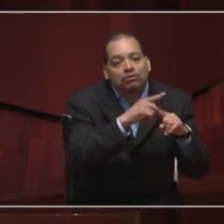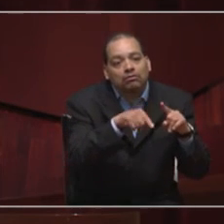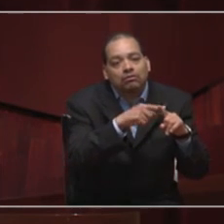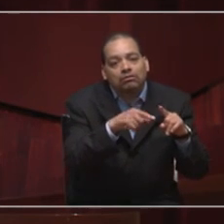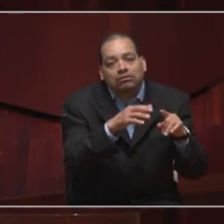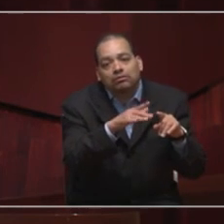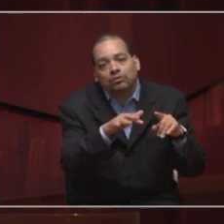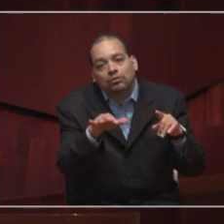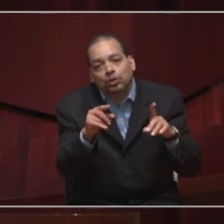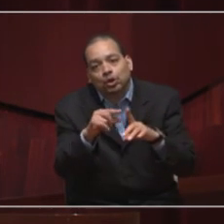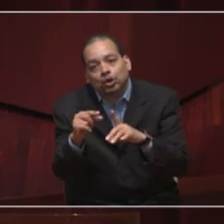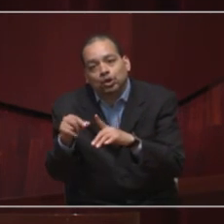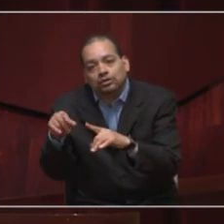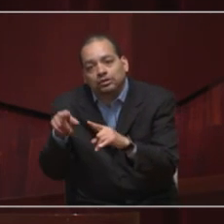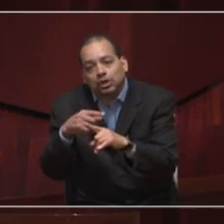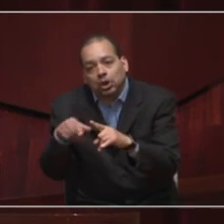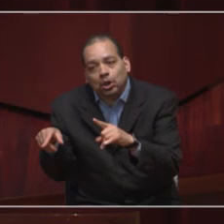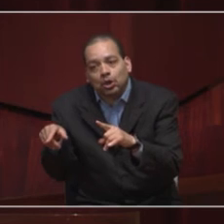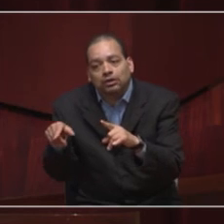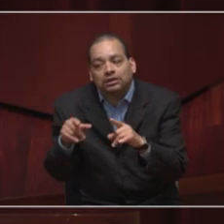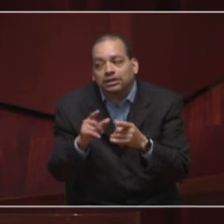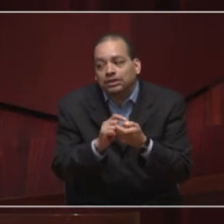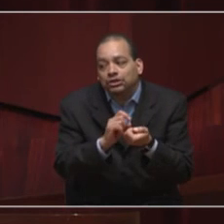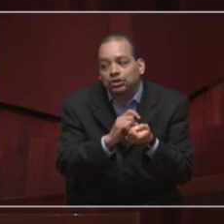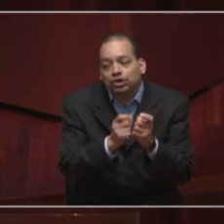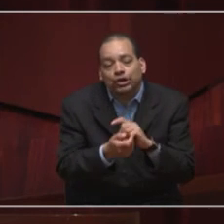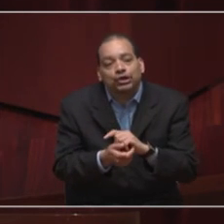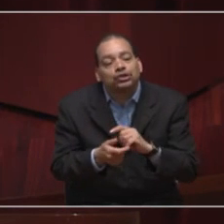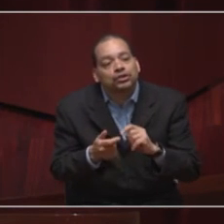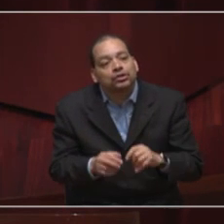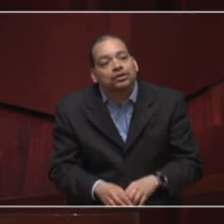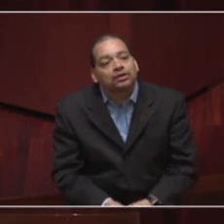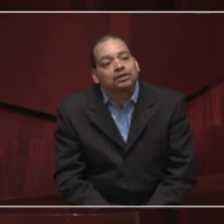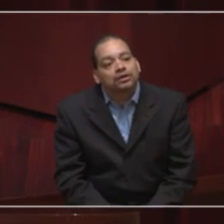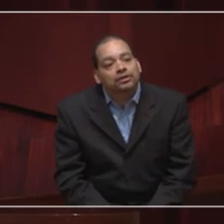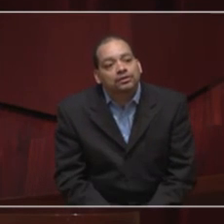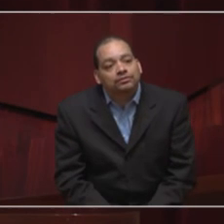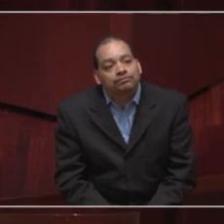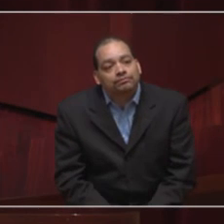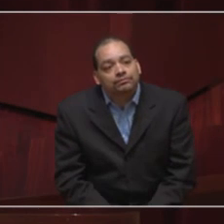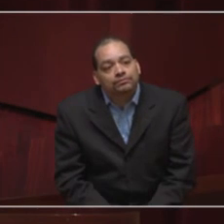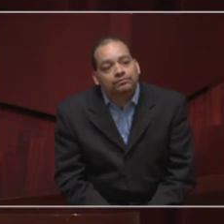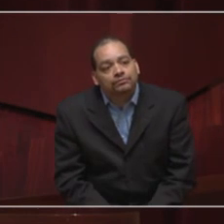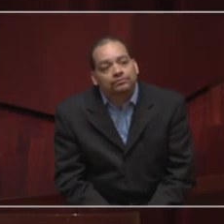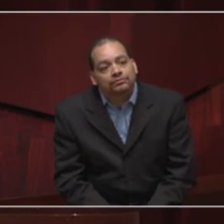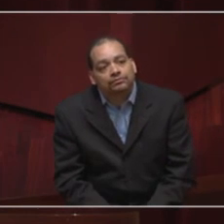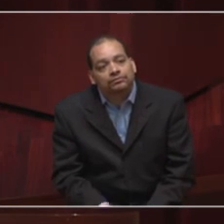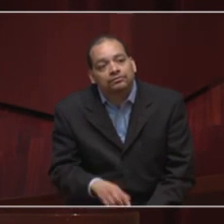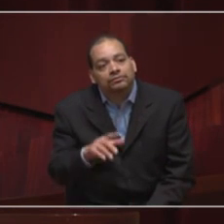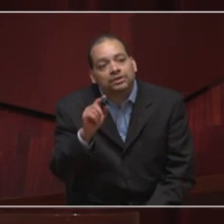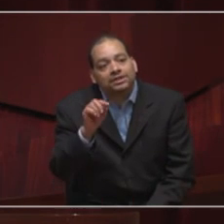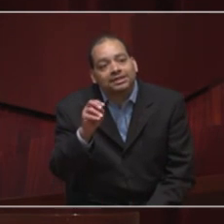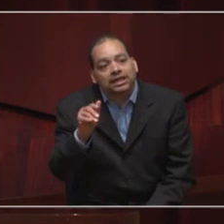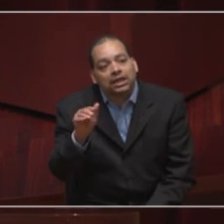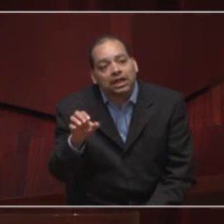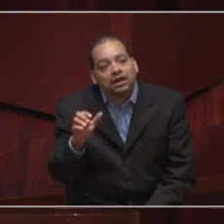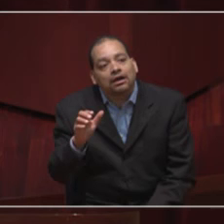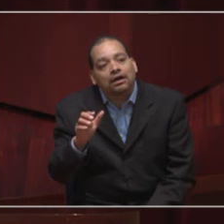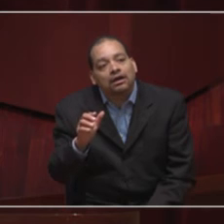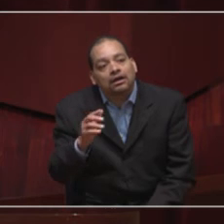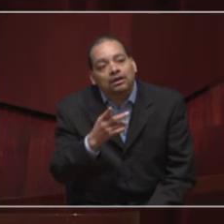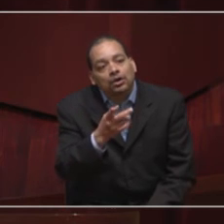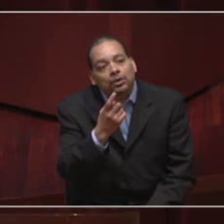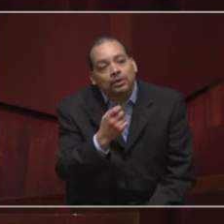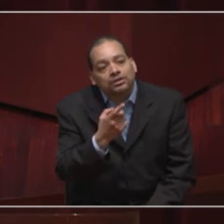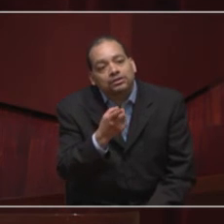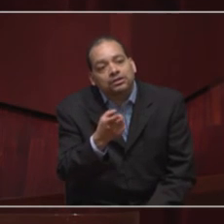you can refine from there a bit. Okay, great. Thanks. Sure. Hey, John. Cecilia Espinoza from EOR. Hey. Question that